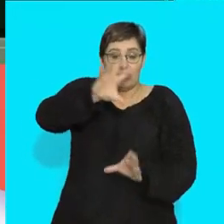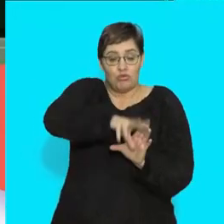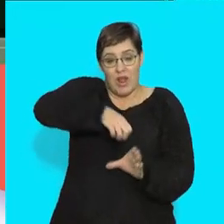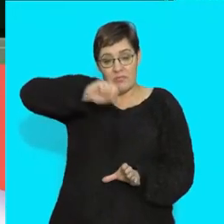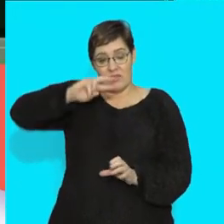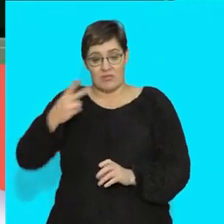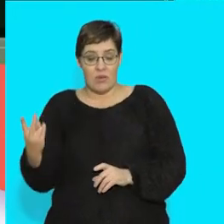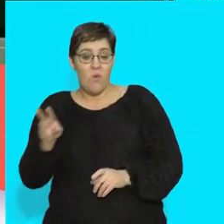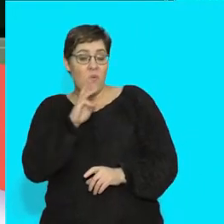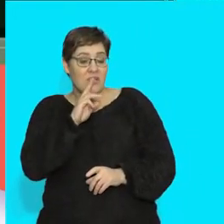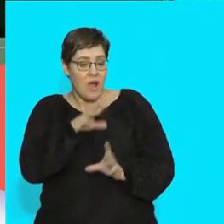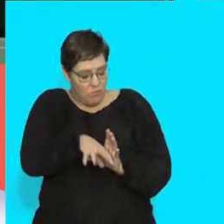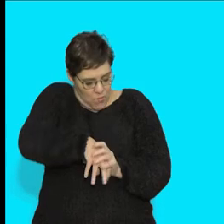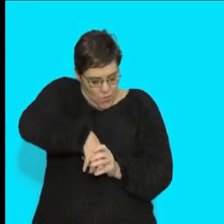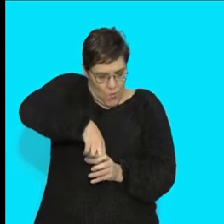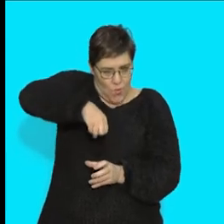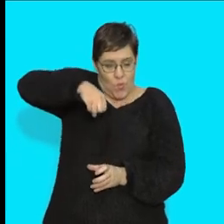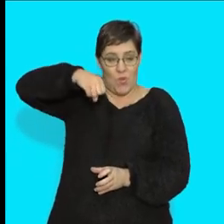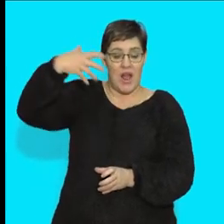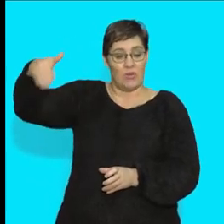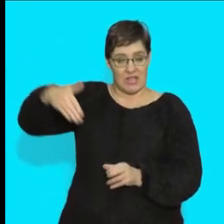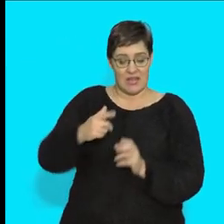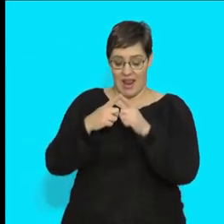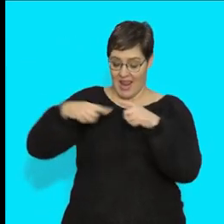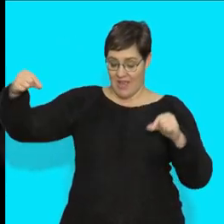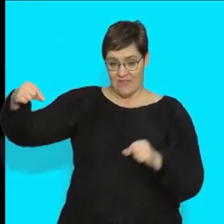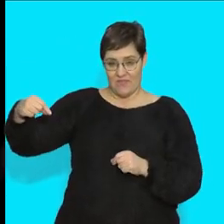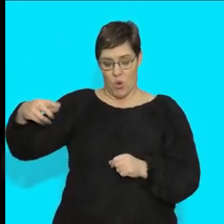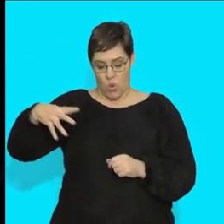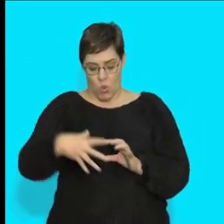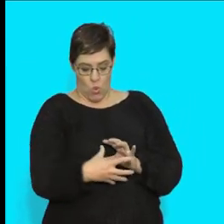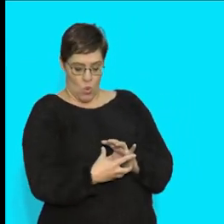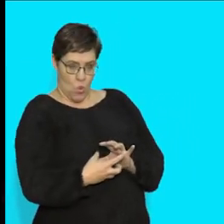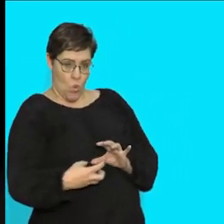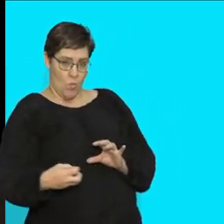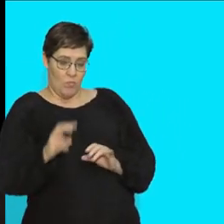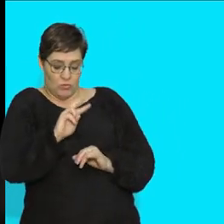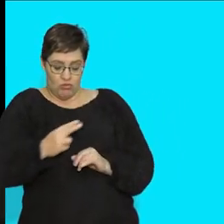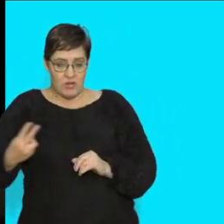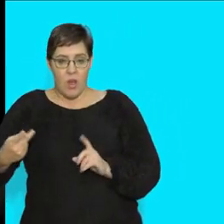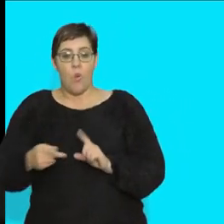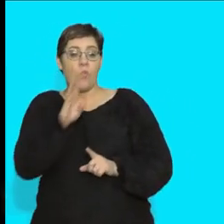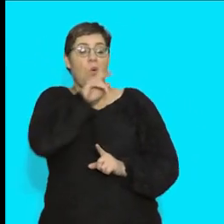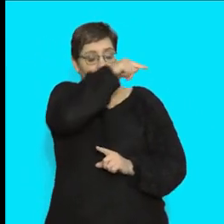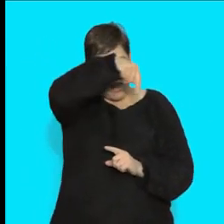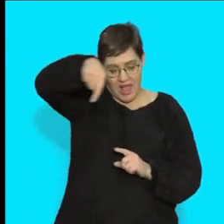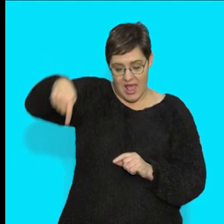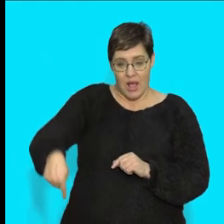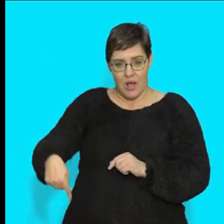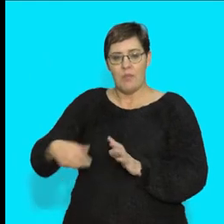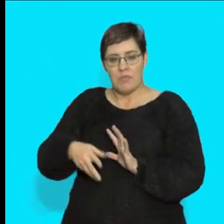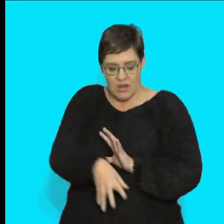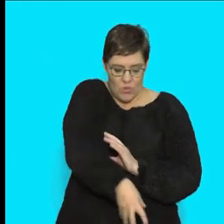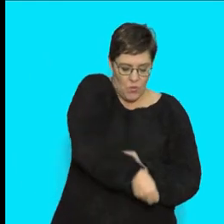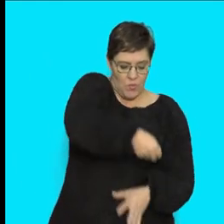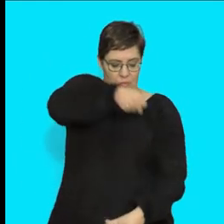pull, all right, outside here. So here's the leaf. And it's water moving out, and it's pulling from the